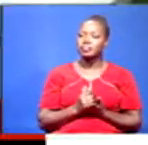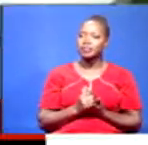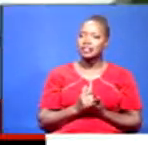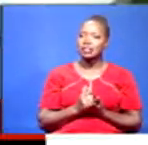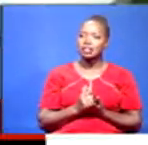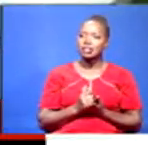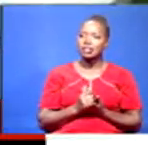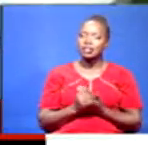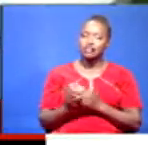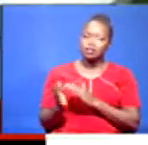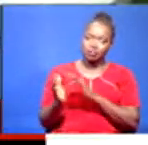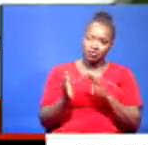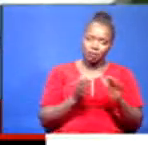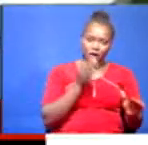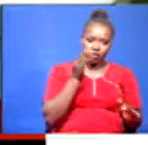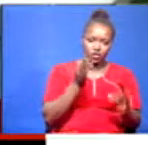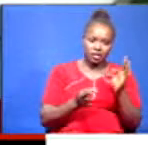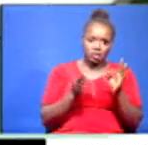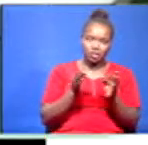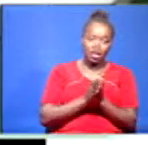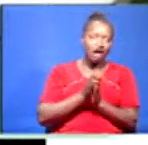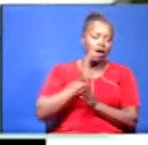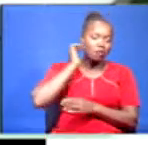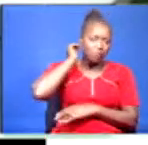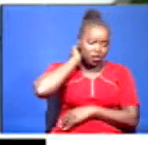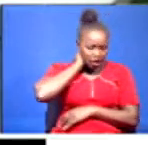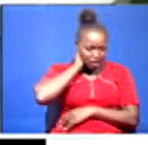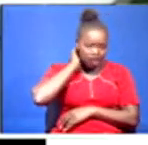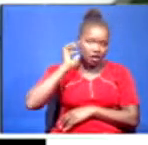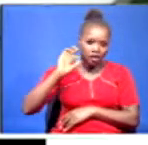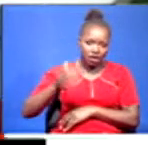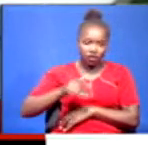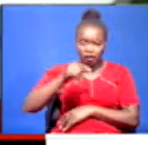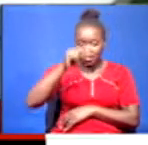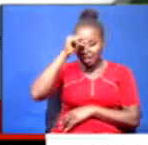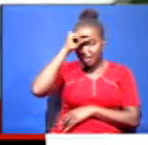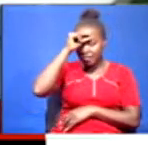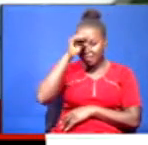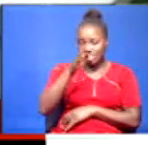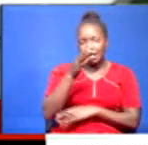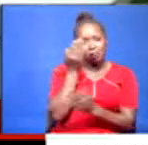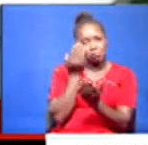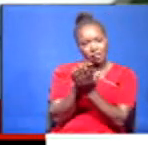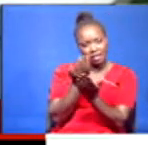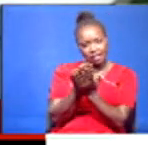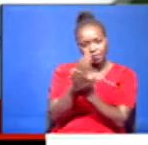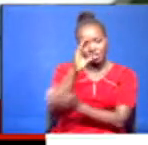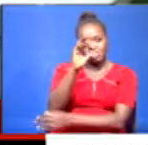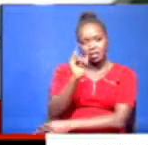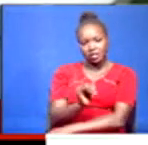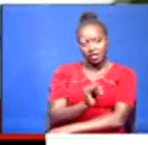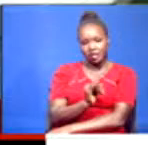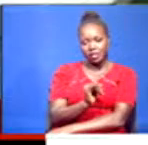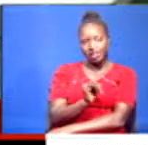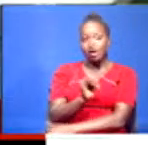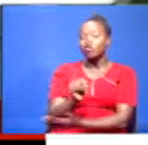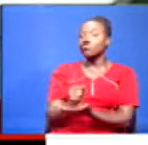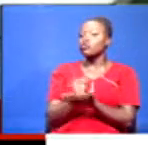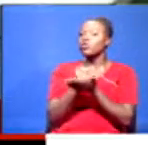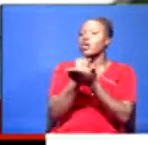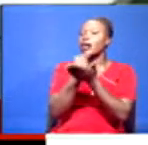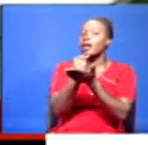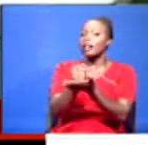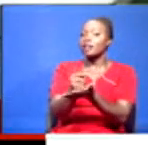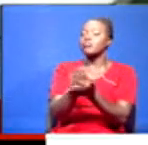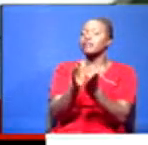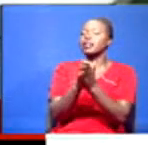Into the corridors of justice, Murang'a County Governor Mwangi wa Iria is pleading with Chief Justice Martha Koome to intervene in the ongoing